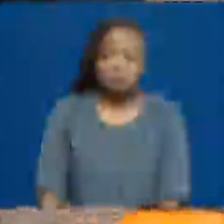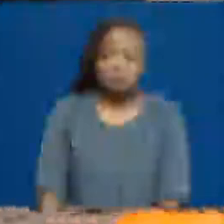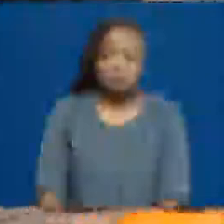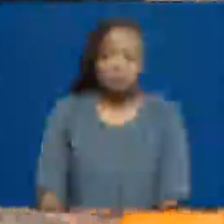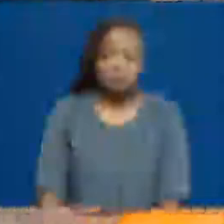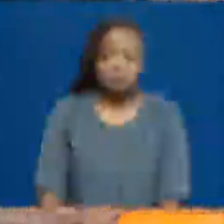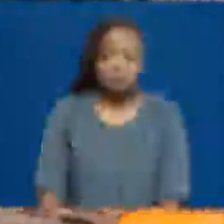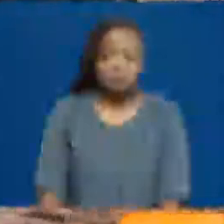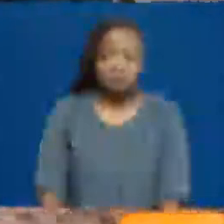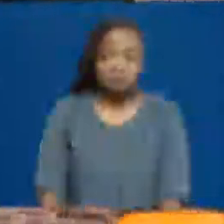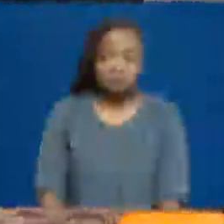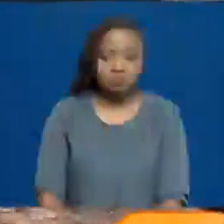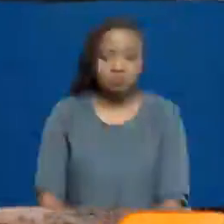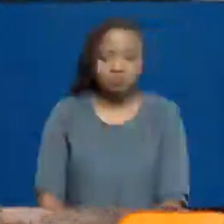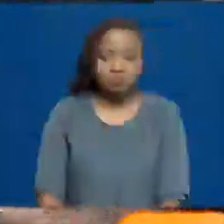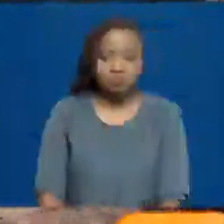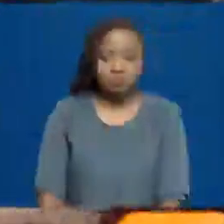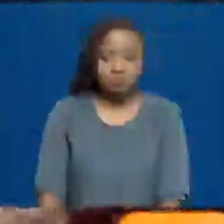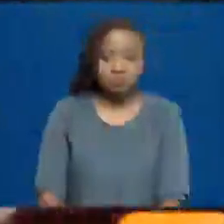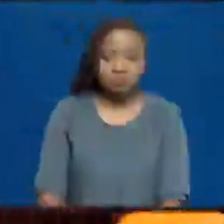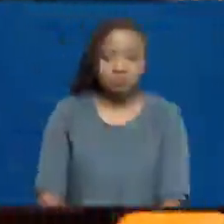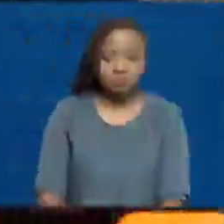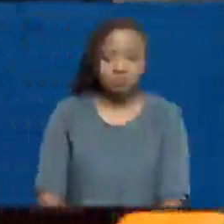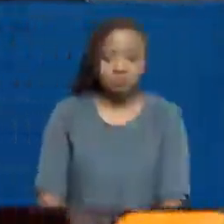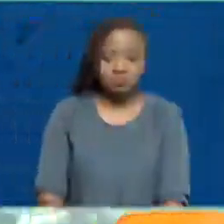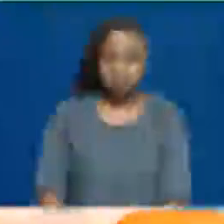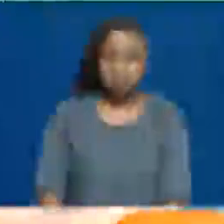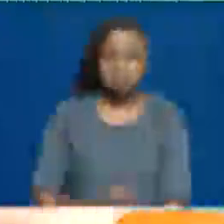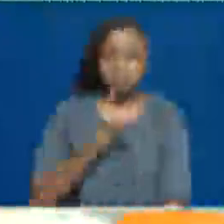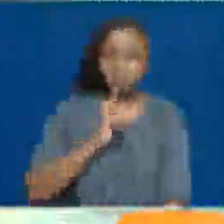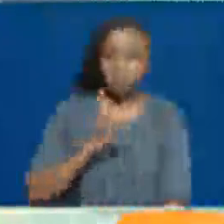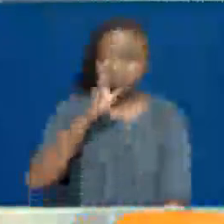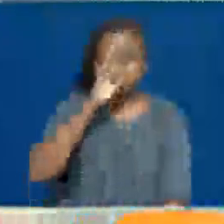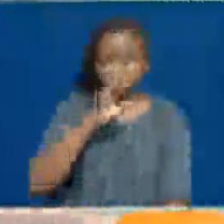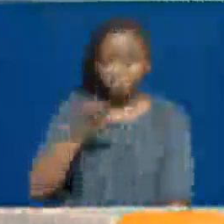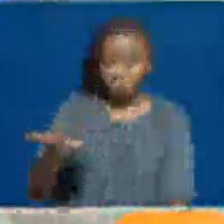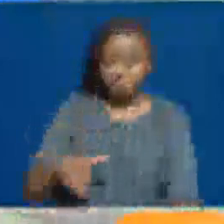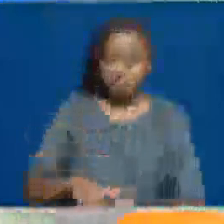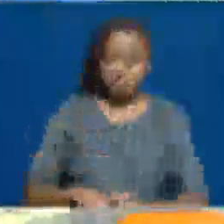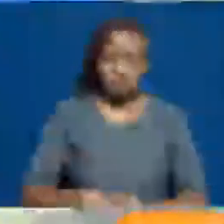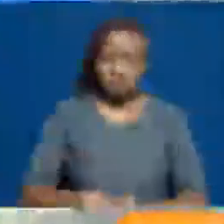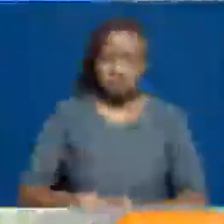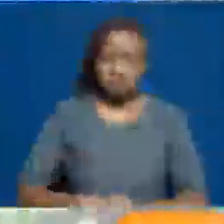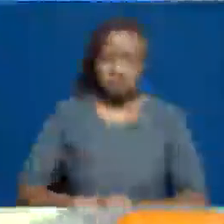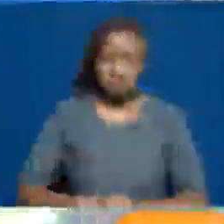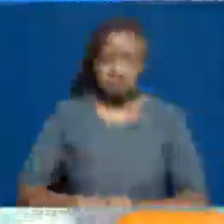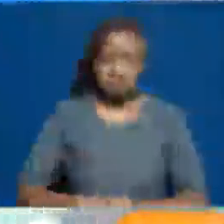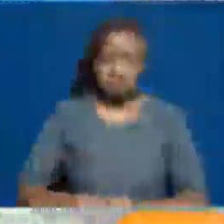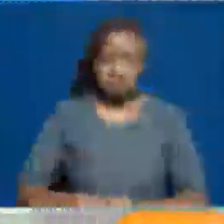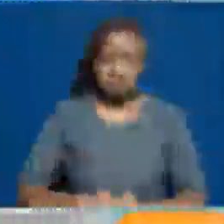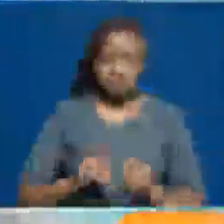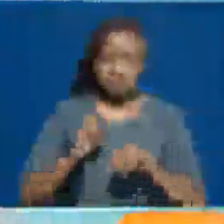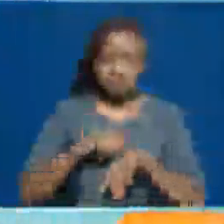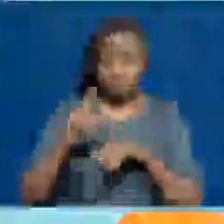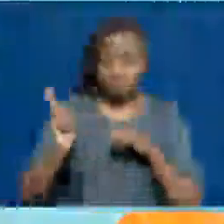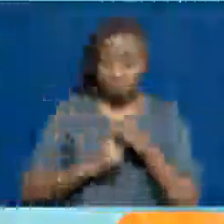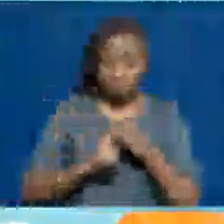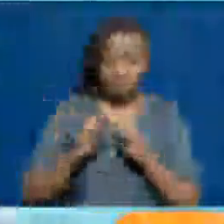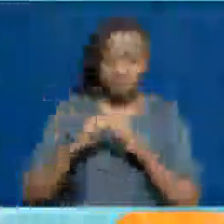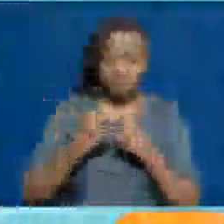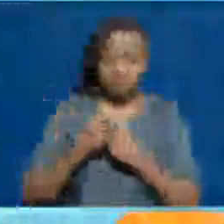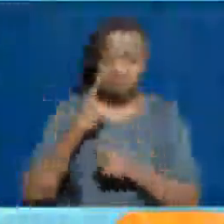6 a.m. Sunday morning. Beneath the waters of the Indian Ocean, a team of divers are at work.